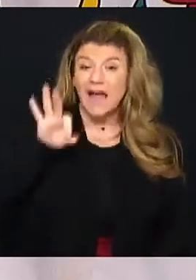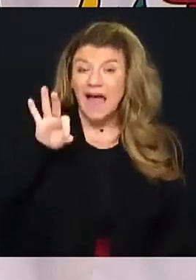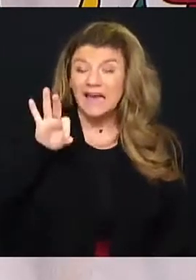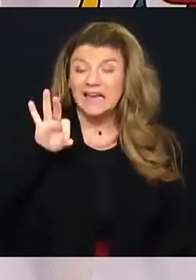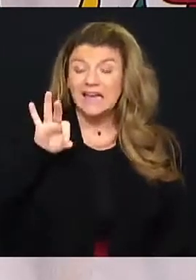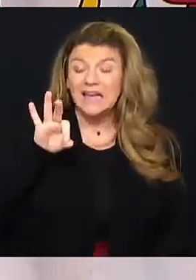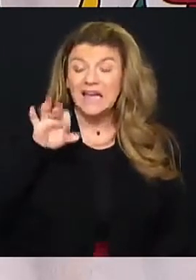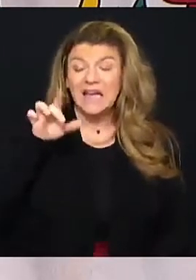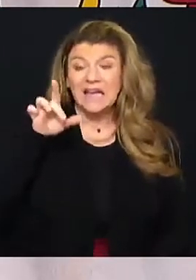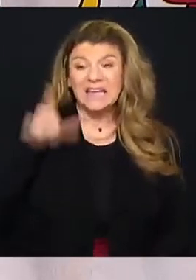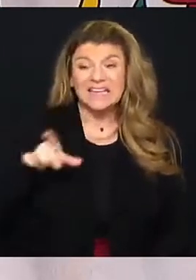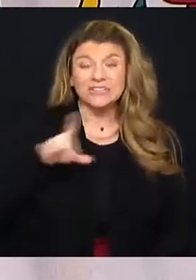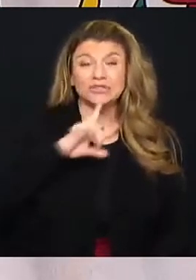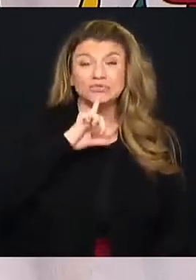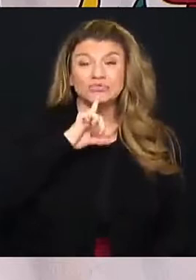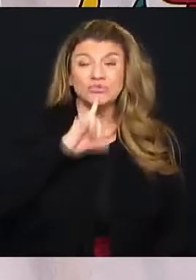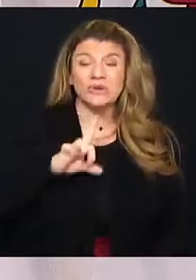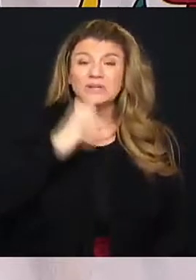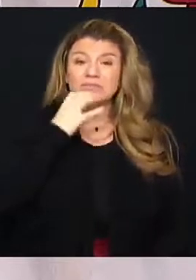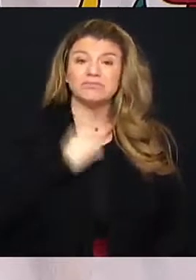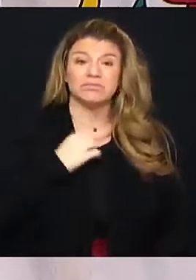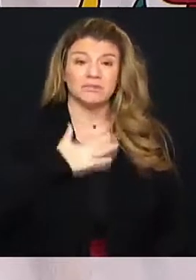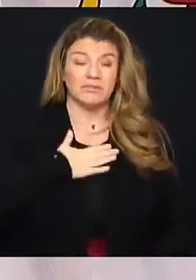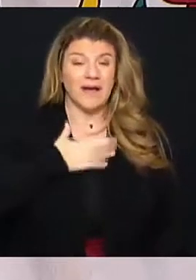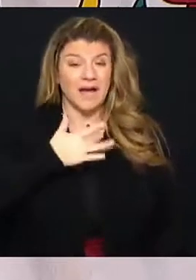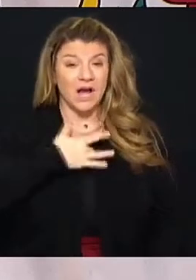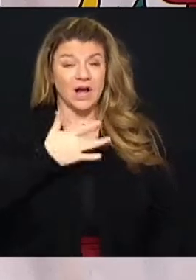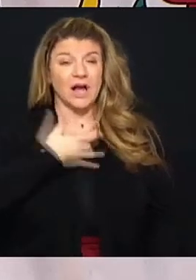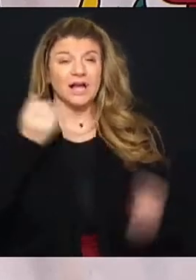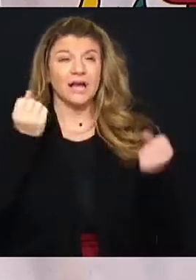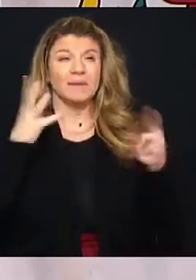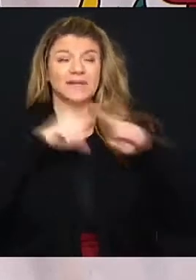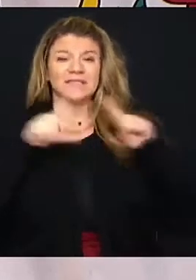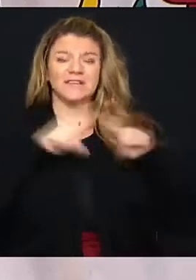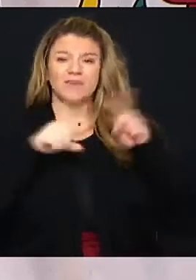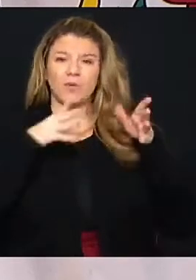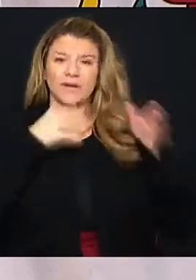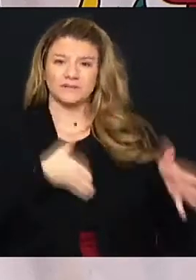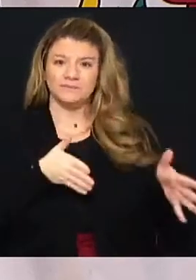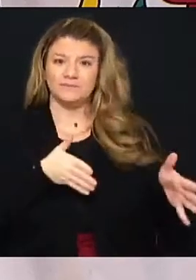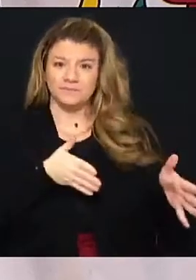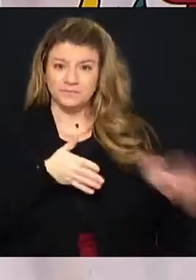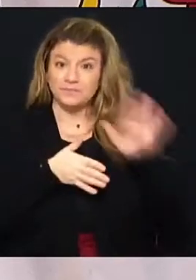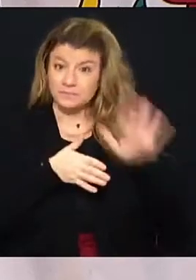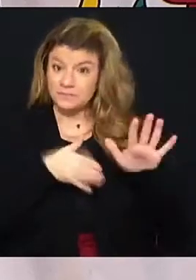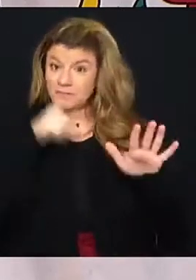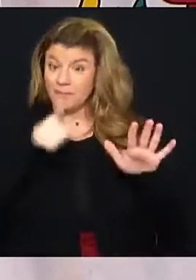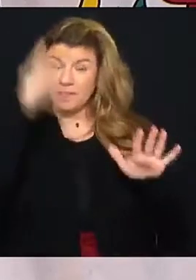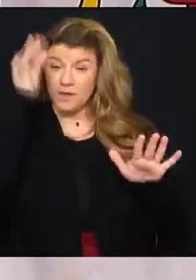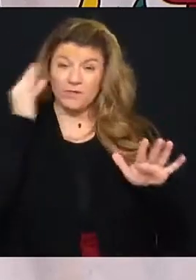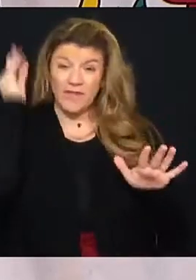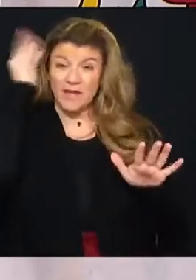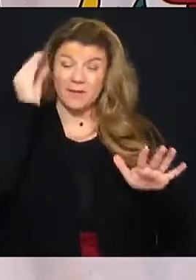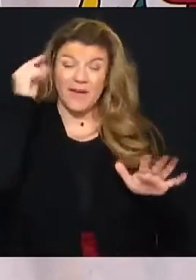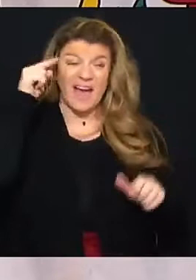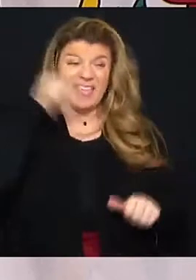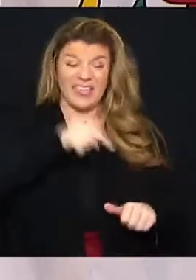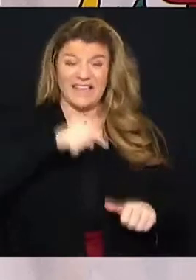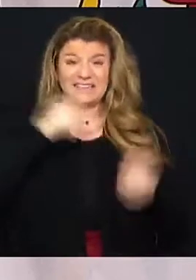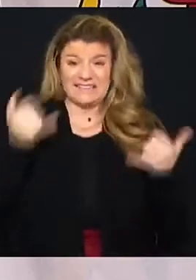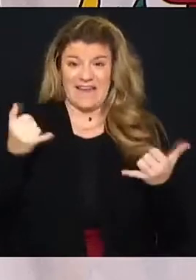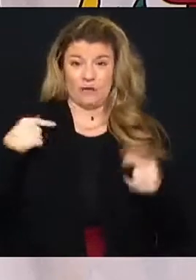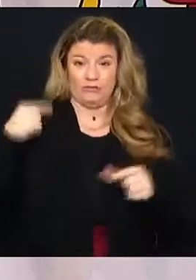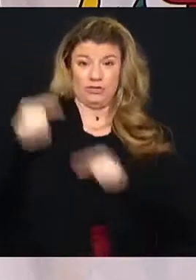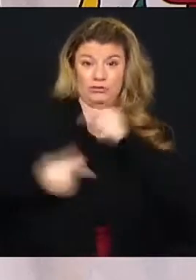is really, really dear to my heart in lots of ways. You know, if you just think about this